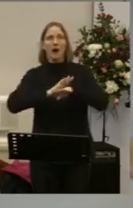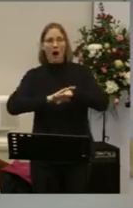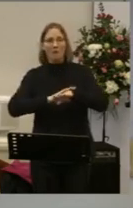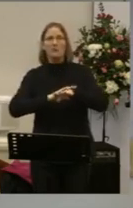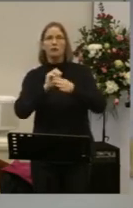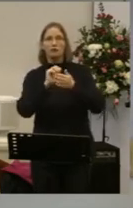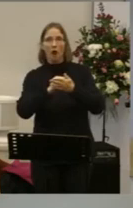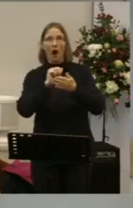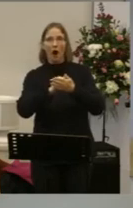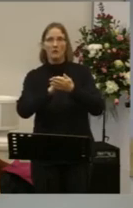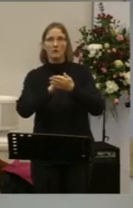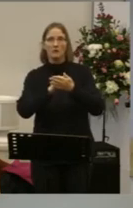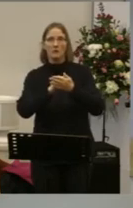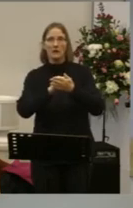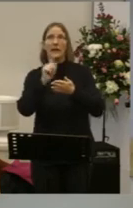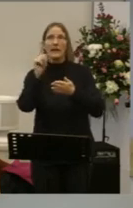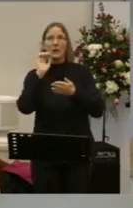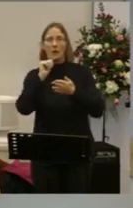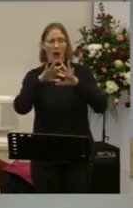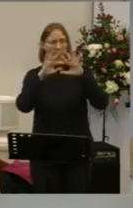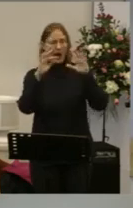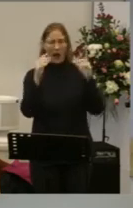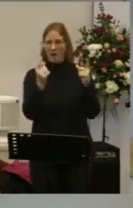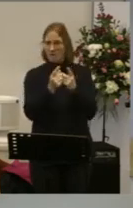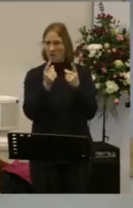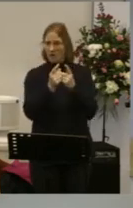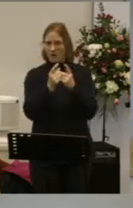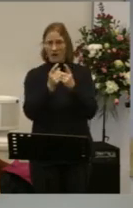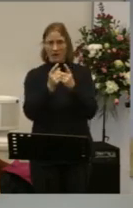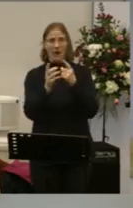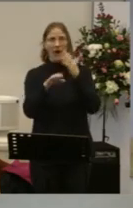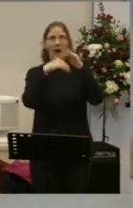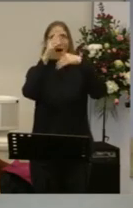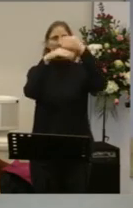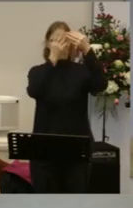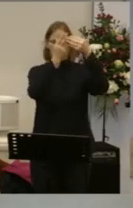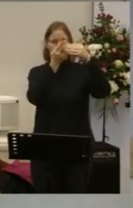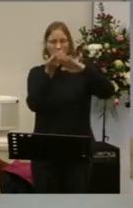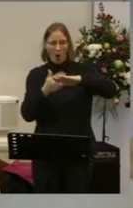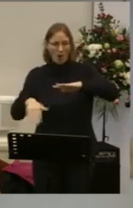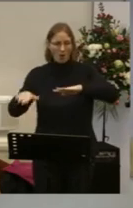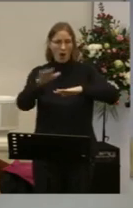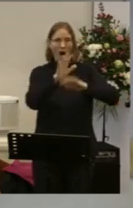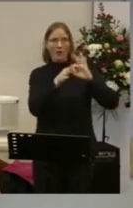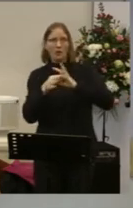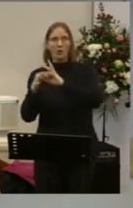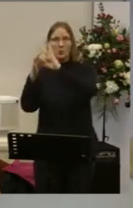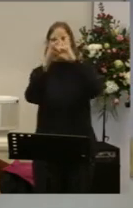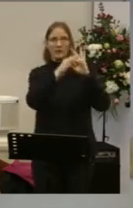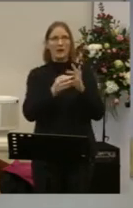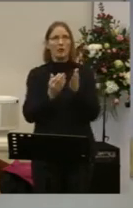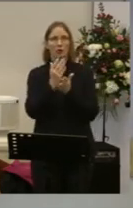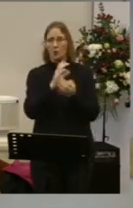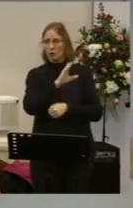To bring unity to all things in heaven and on earth under Christ In him we were